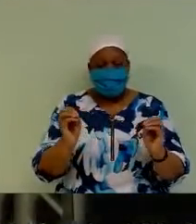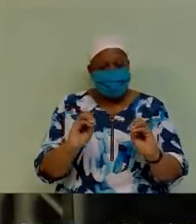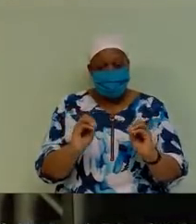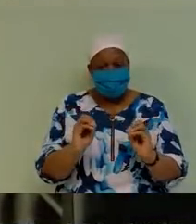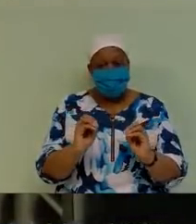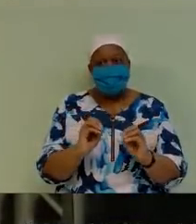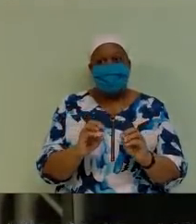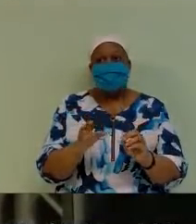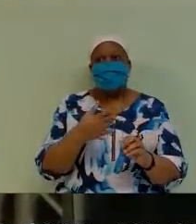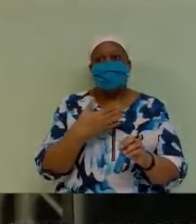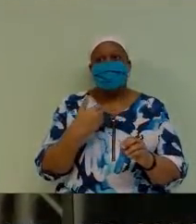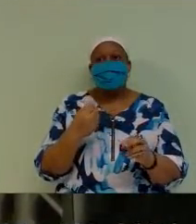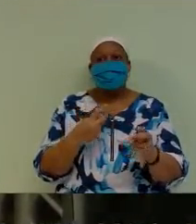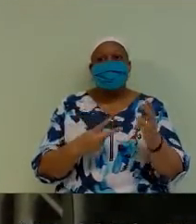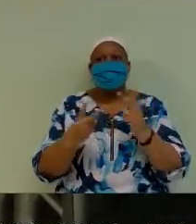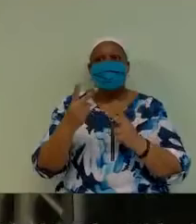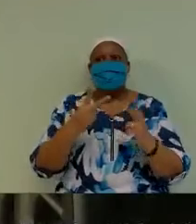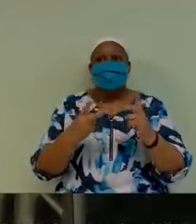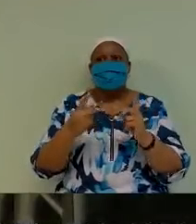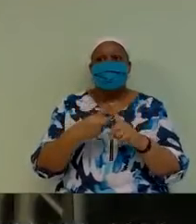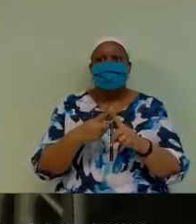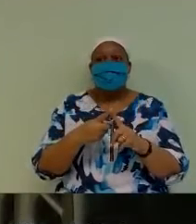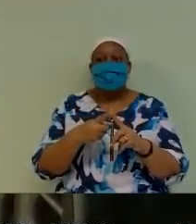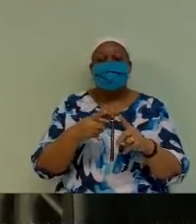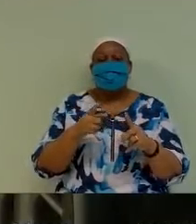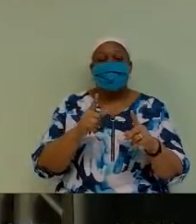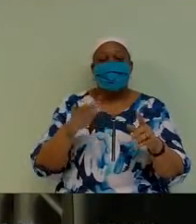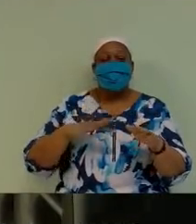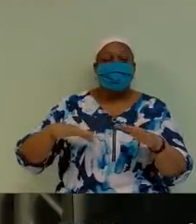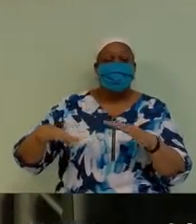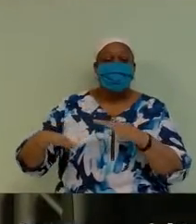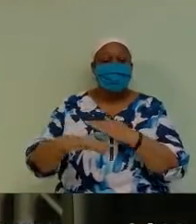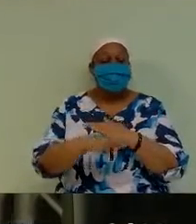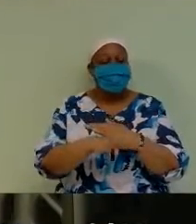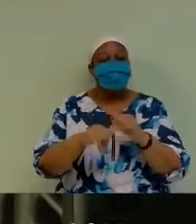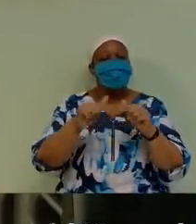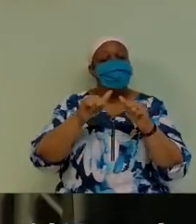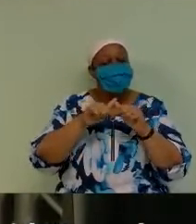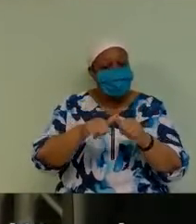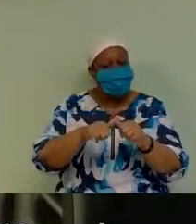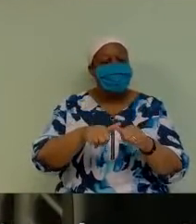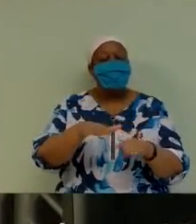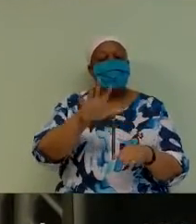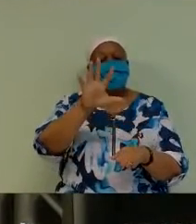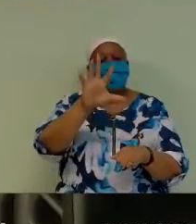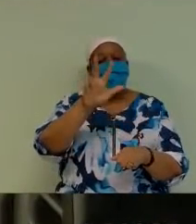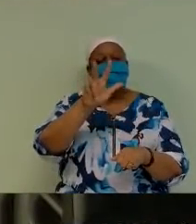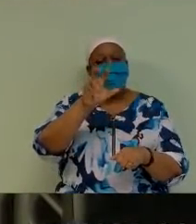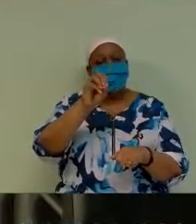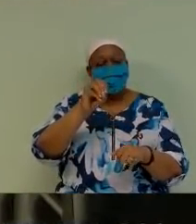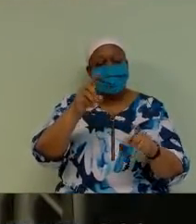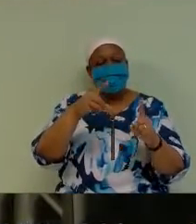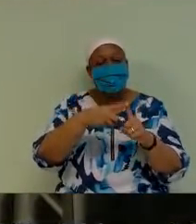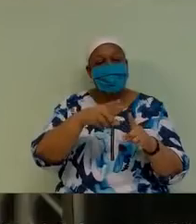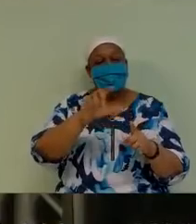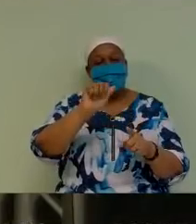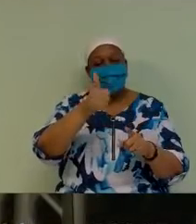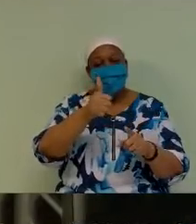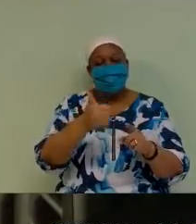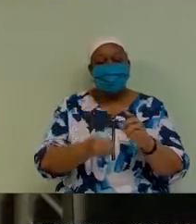beach are limited to the periods between 5:30 and 10 a.m.